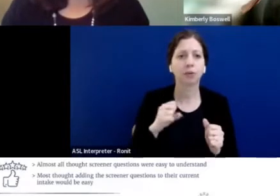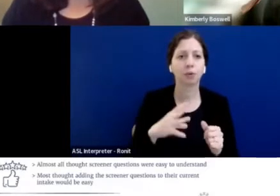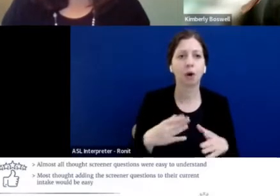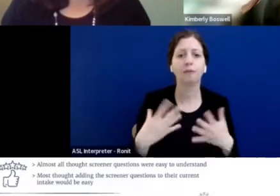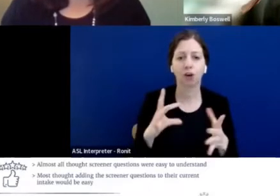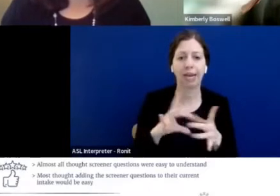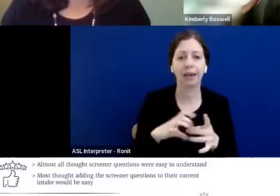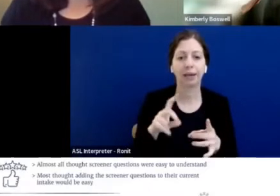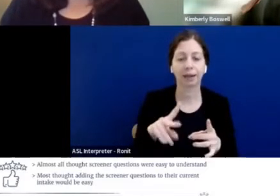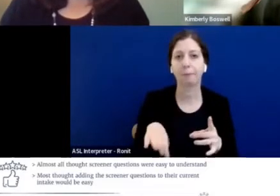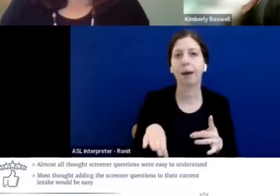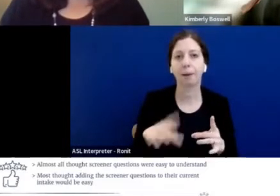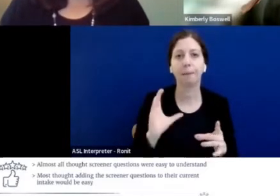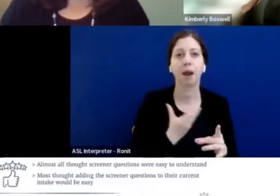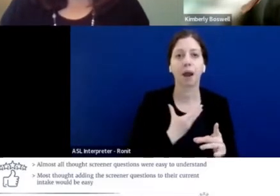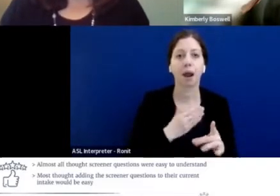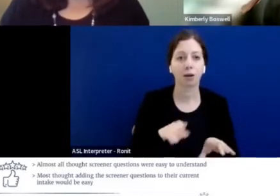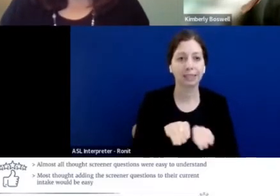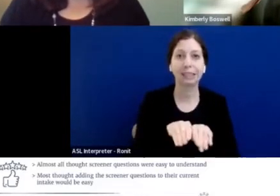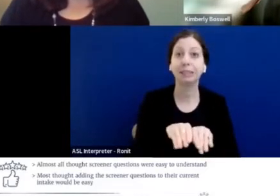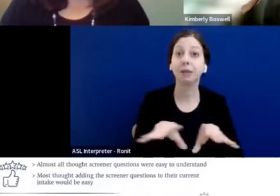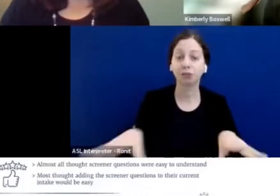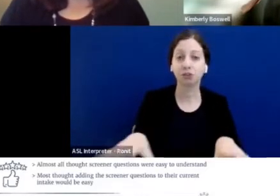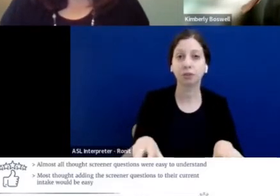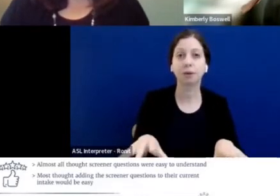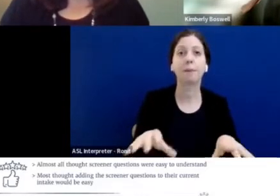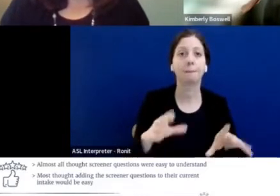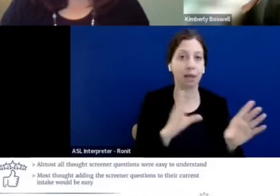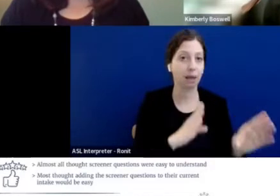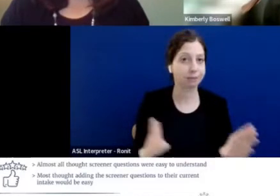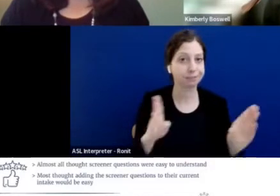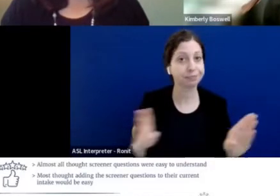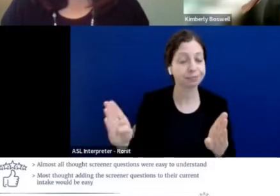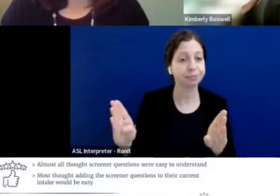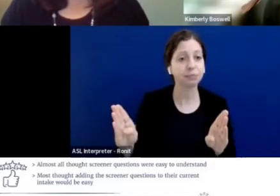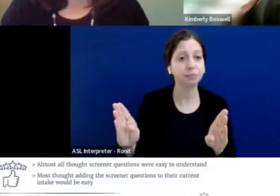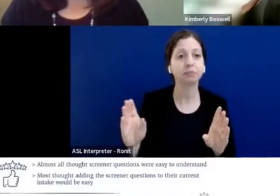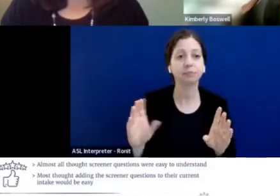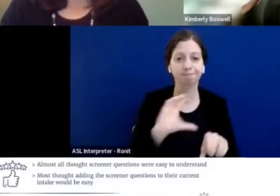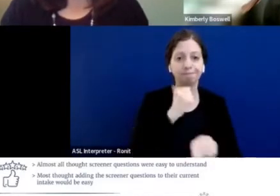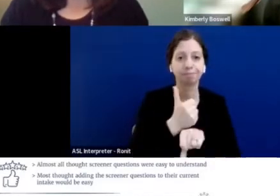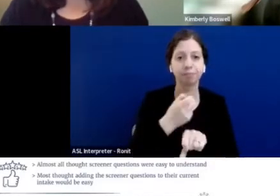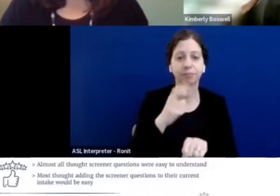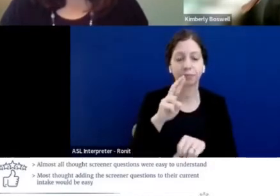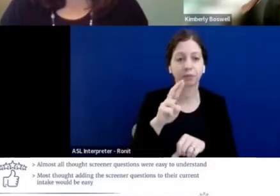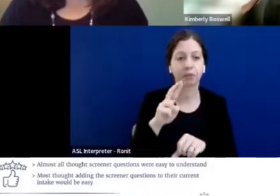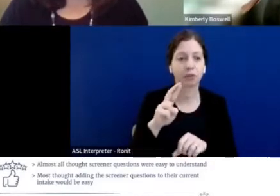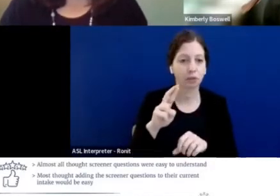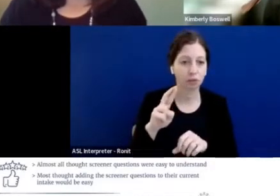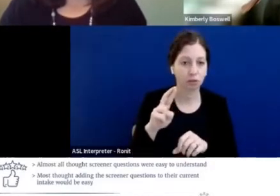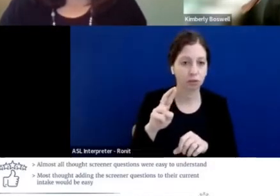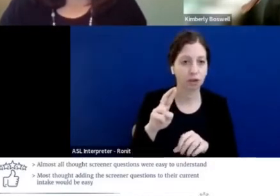at the bottom. This is our dissemination plan. This was put together by Dr. Despina Stavrinos, our